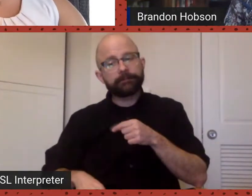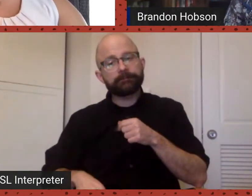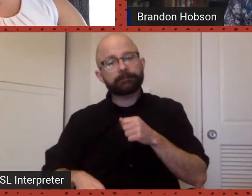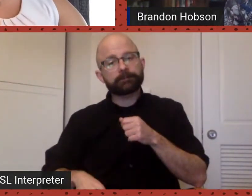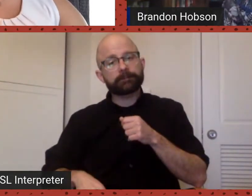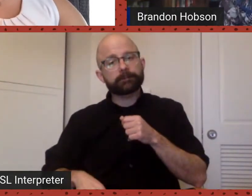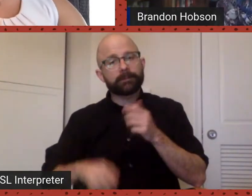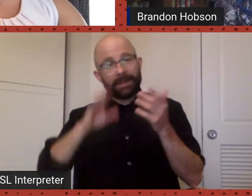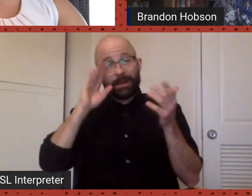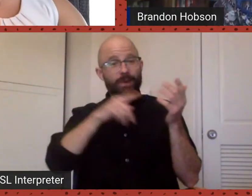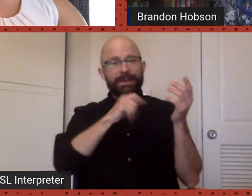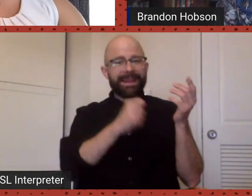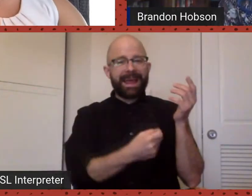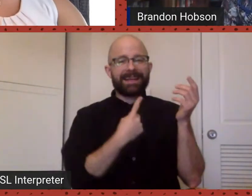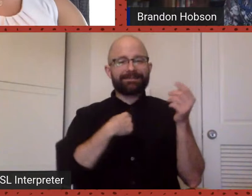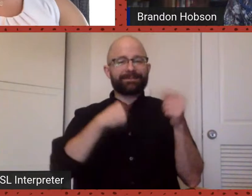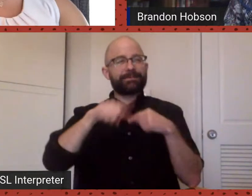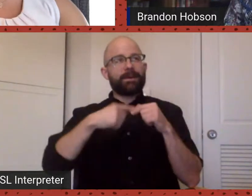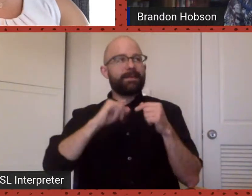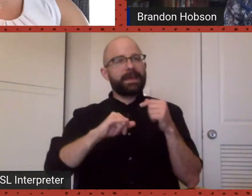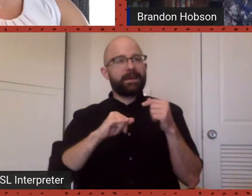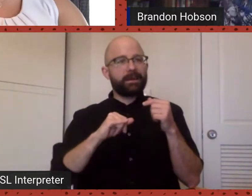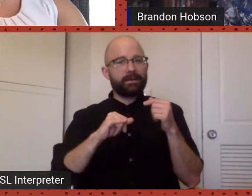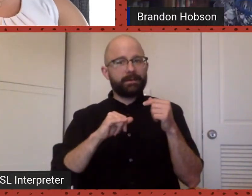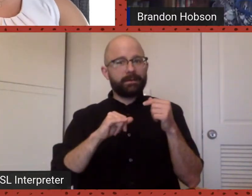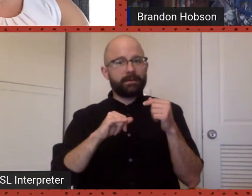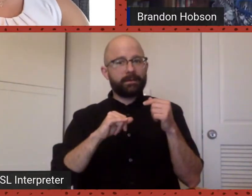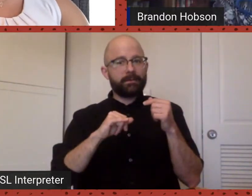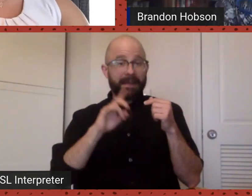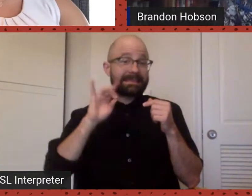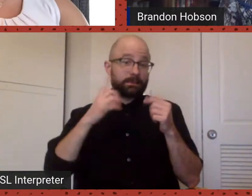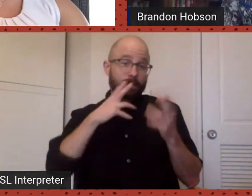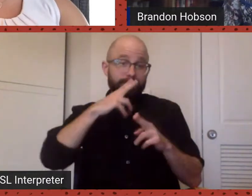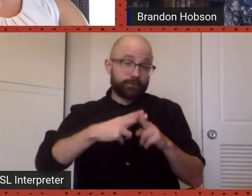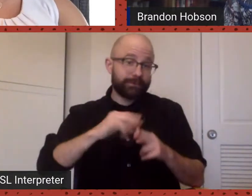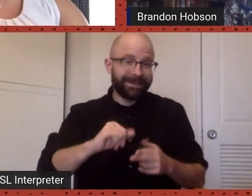I know you didn't ask me about that, but I do want to mention that.